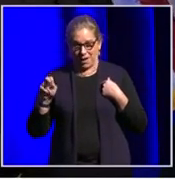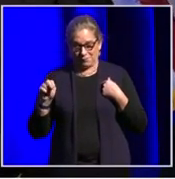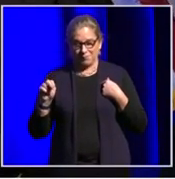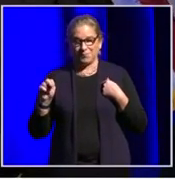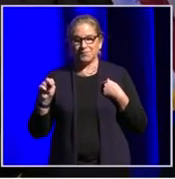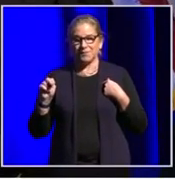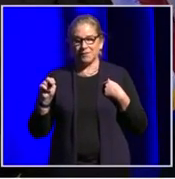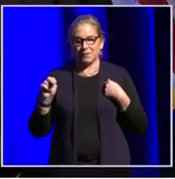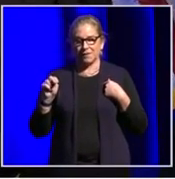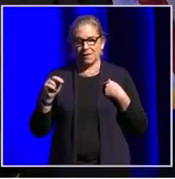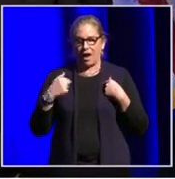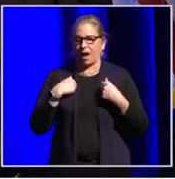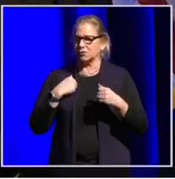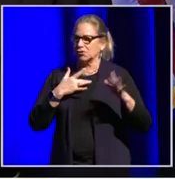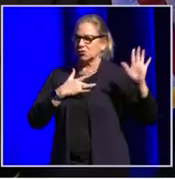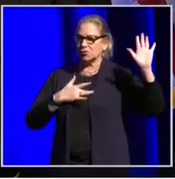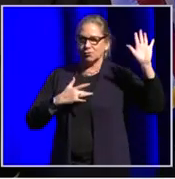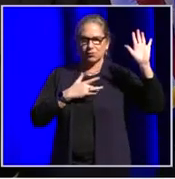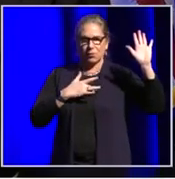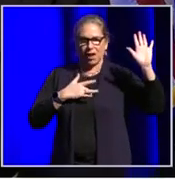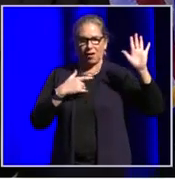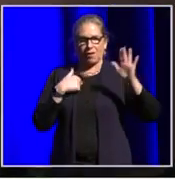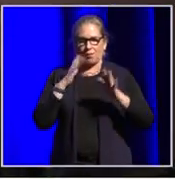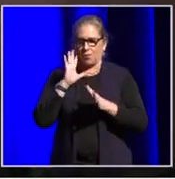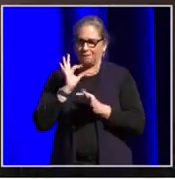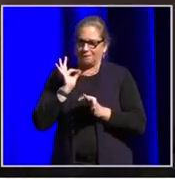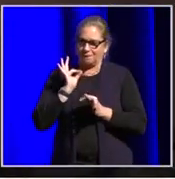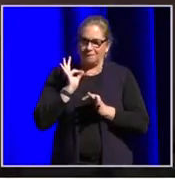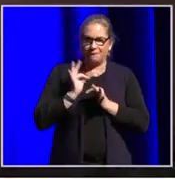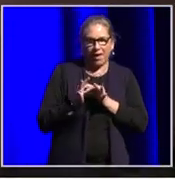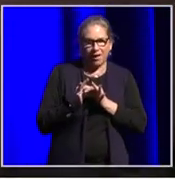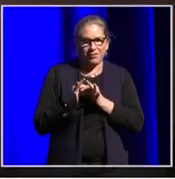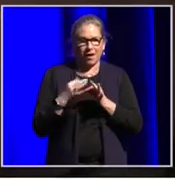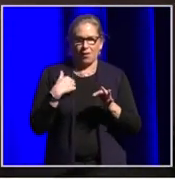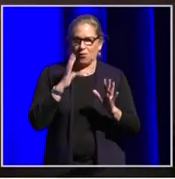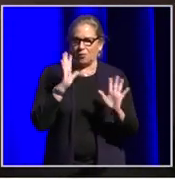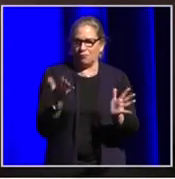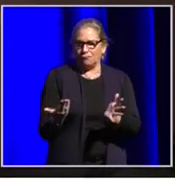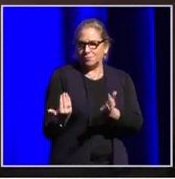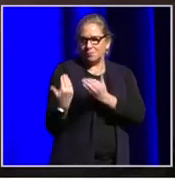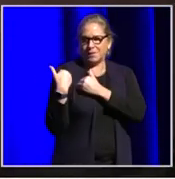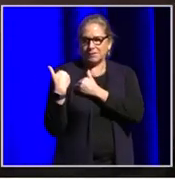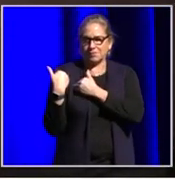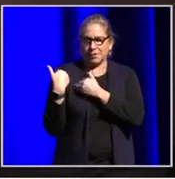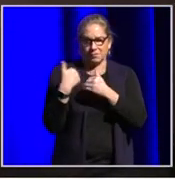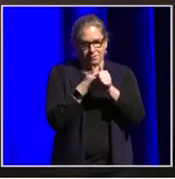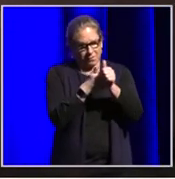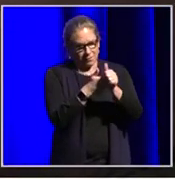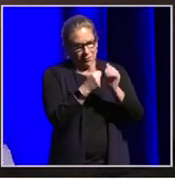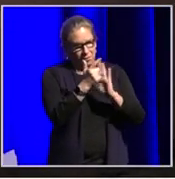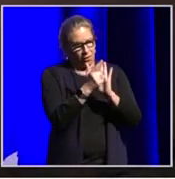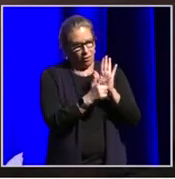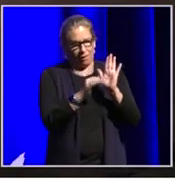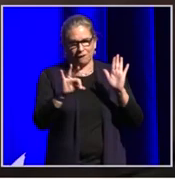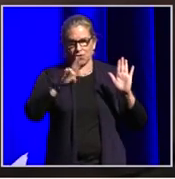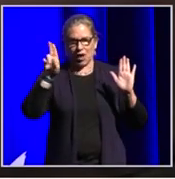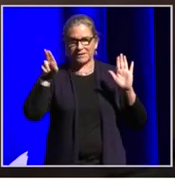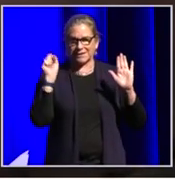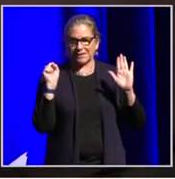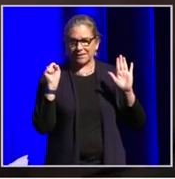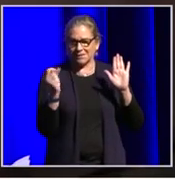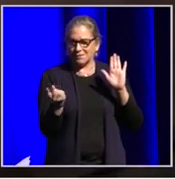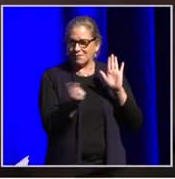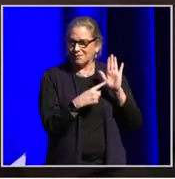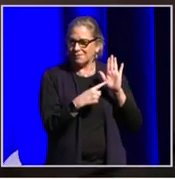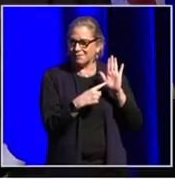will faithfully execute. That I will faithfully execute. The laws of the United States of America. The laws of the United States of